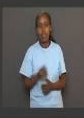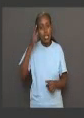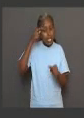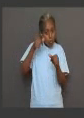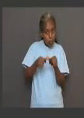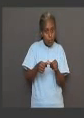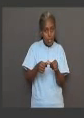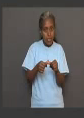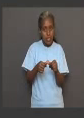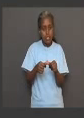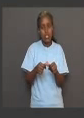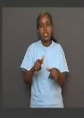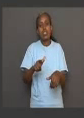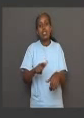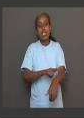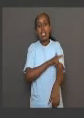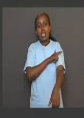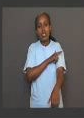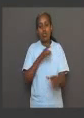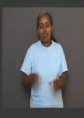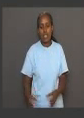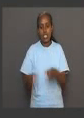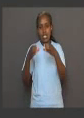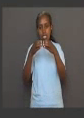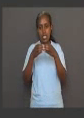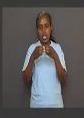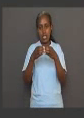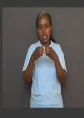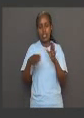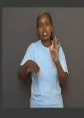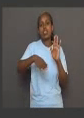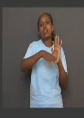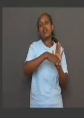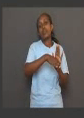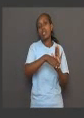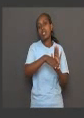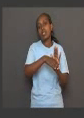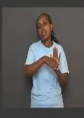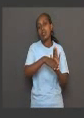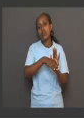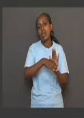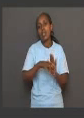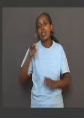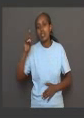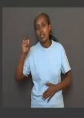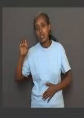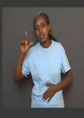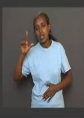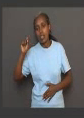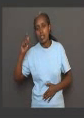Remember that the length of a cylinder is represented by delta